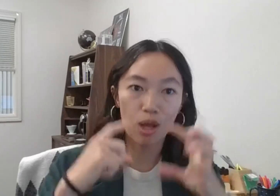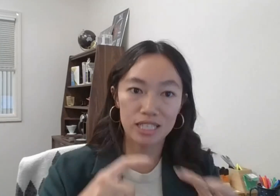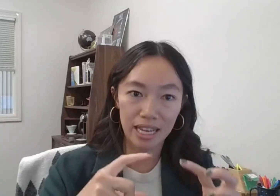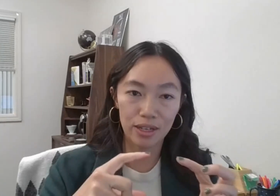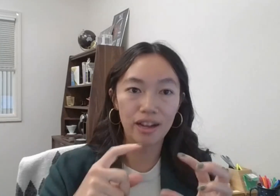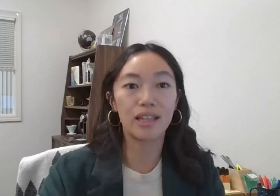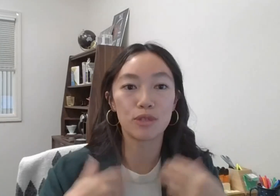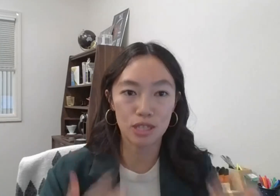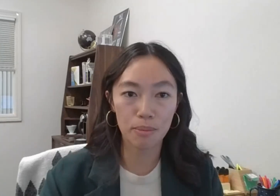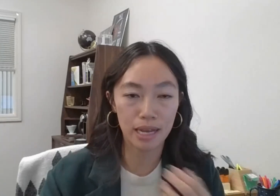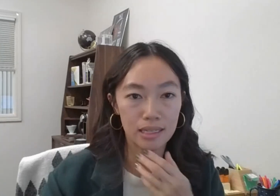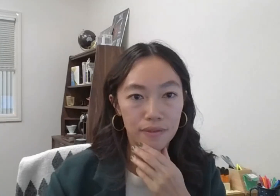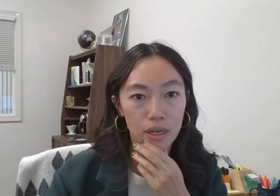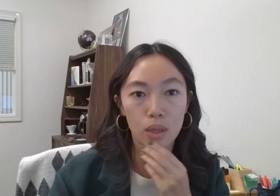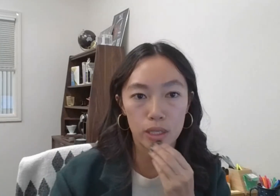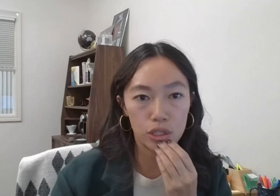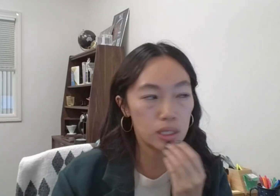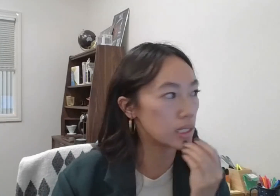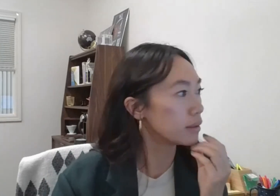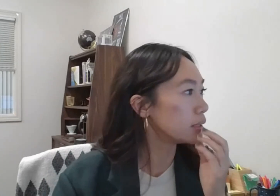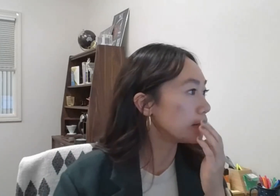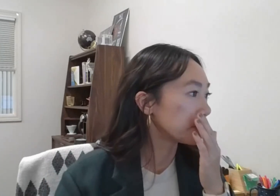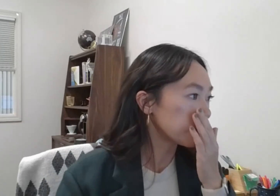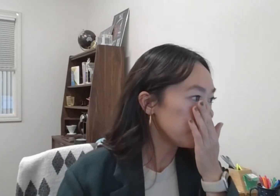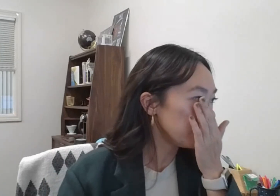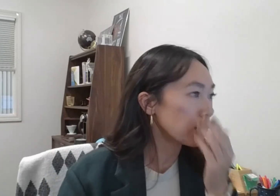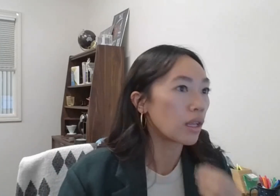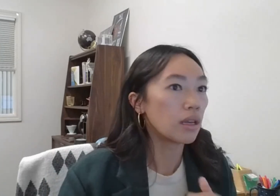that I think belong together, and then we'll stop and ask if there are any questions.